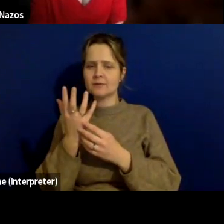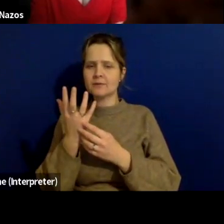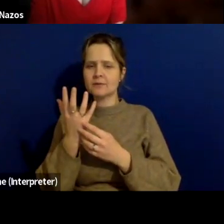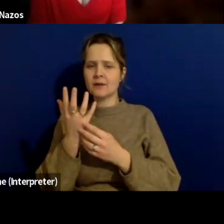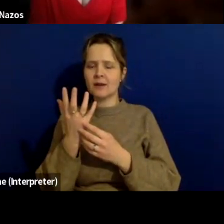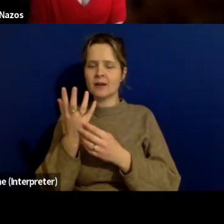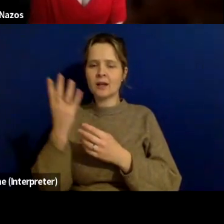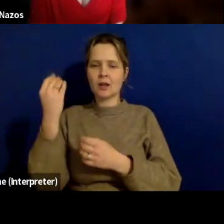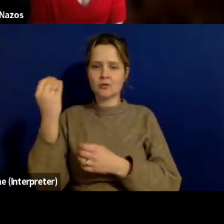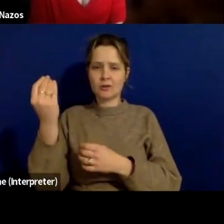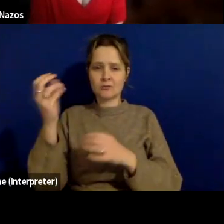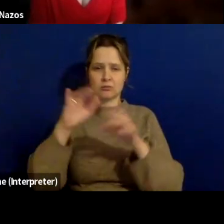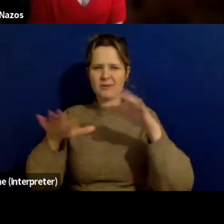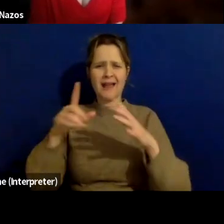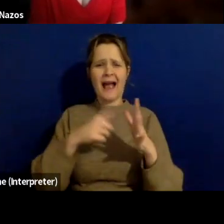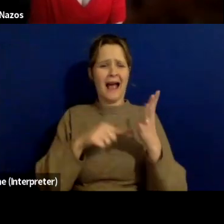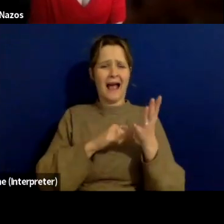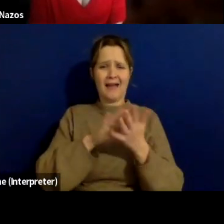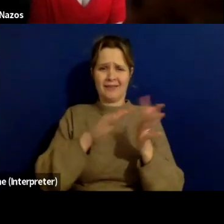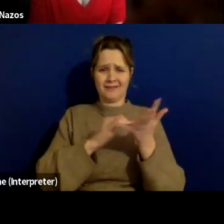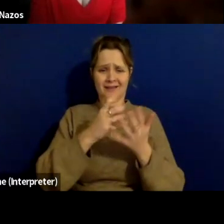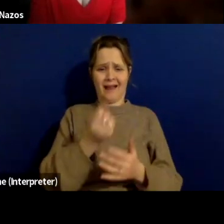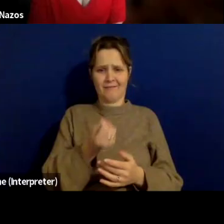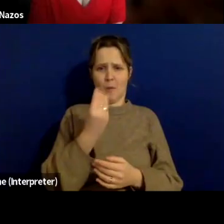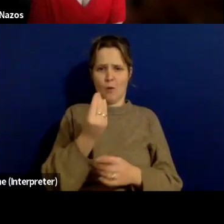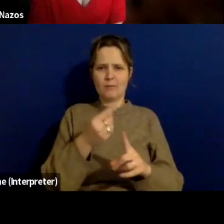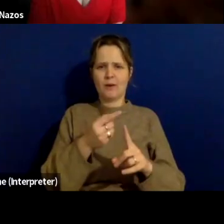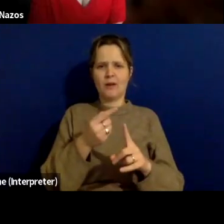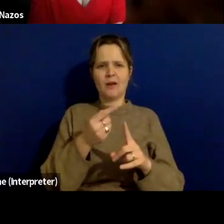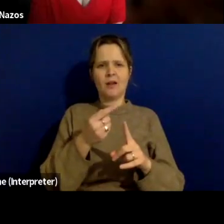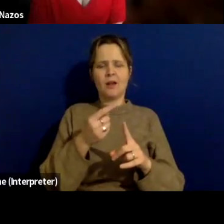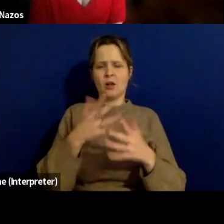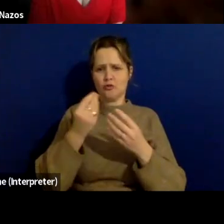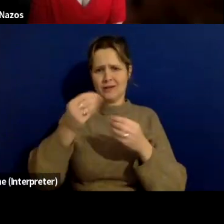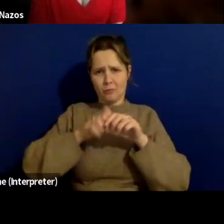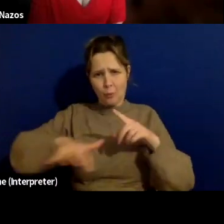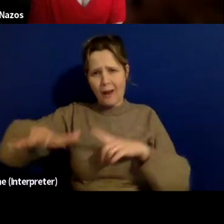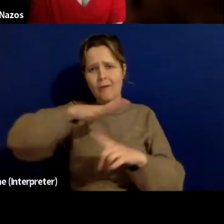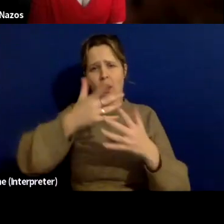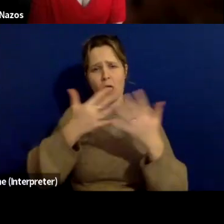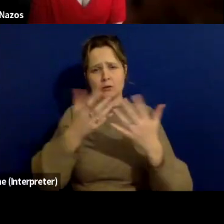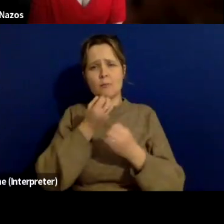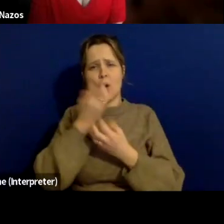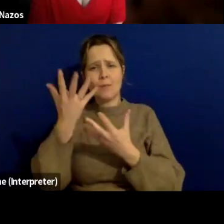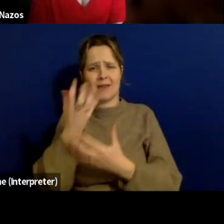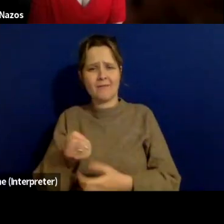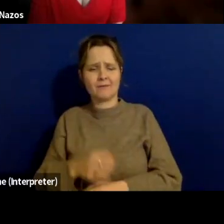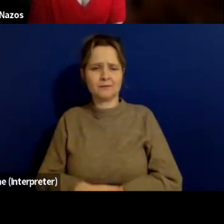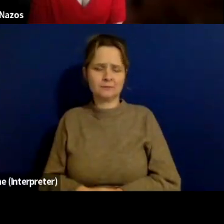Greece and not only in Athens. There are various contemporary,